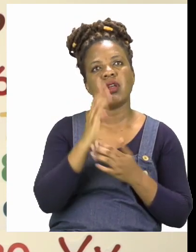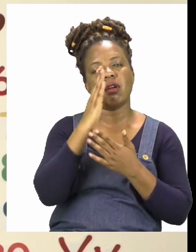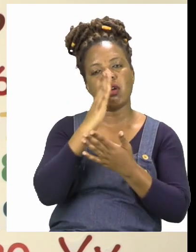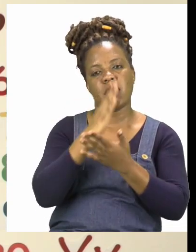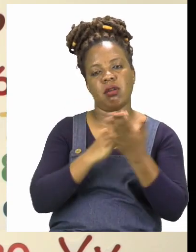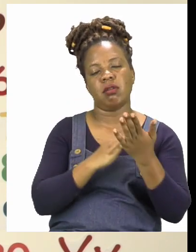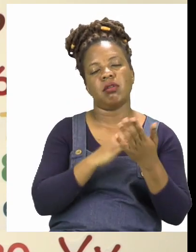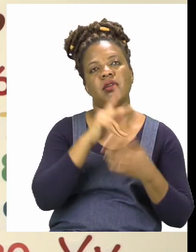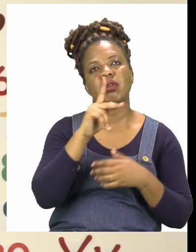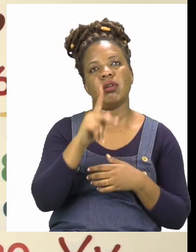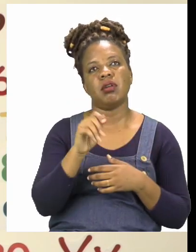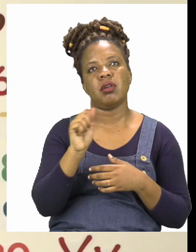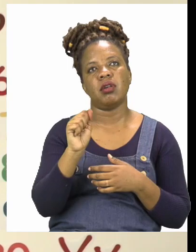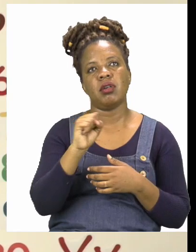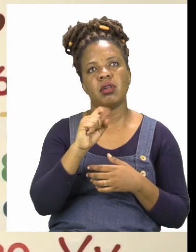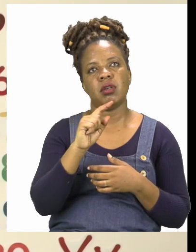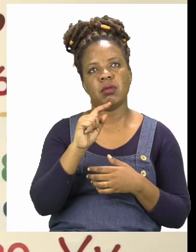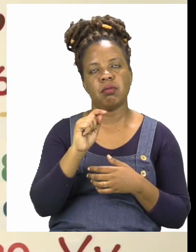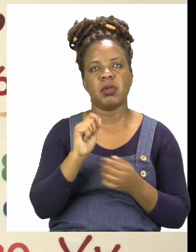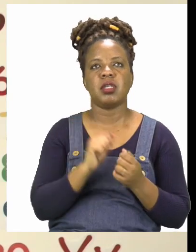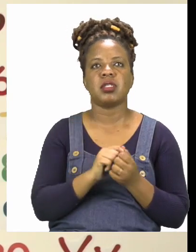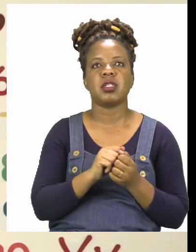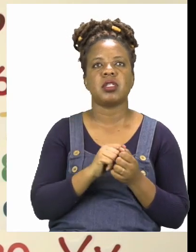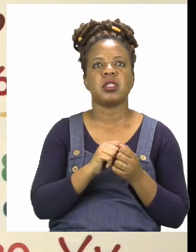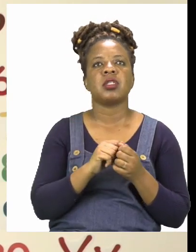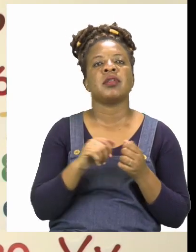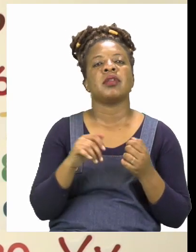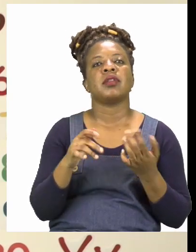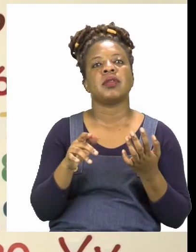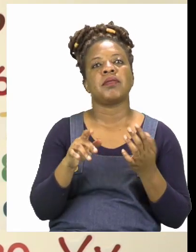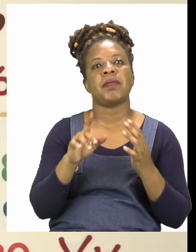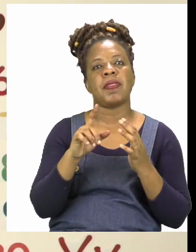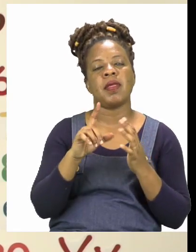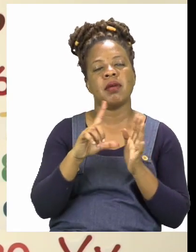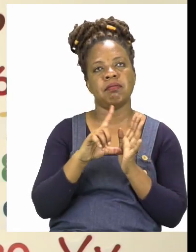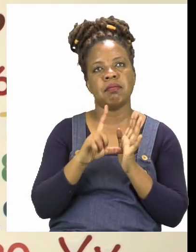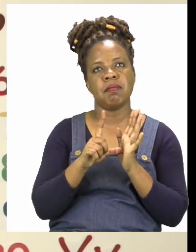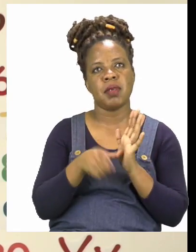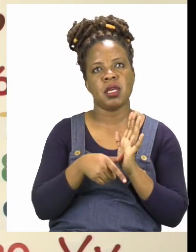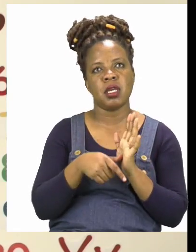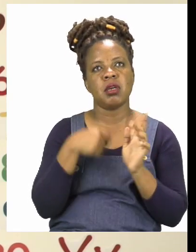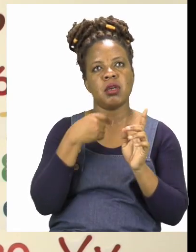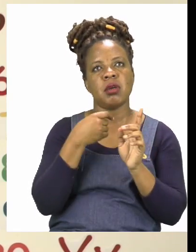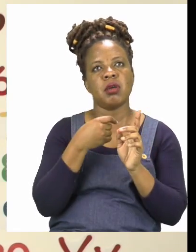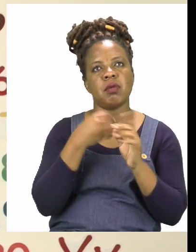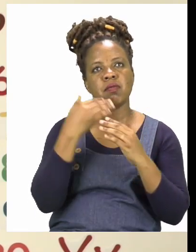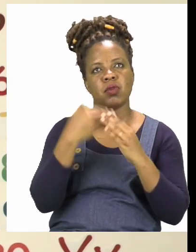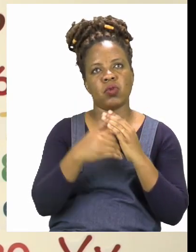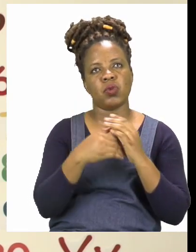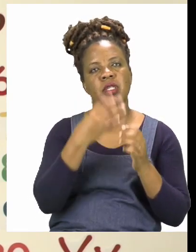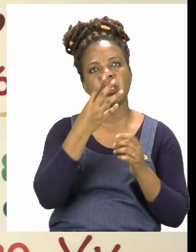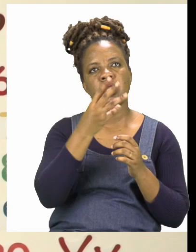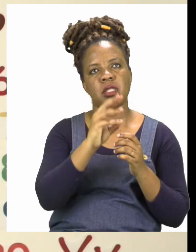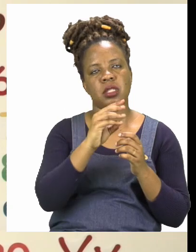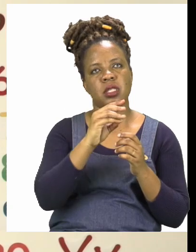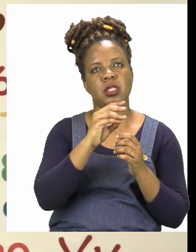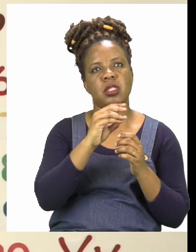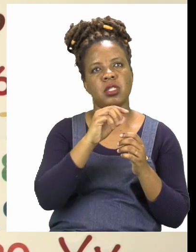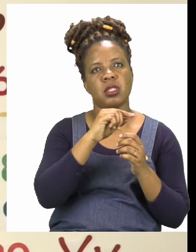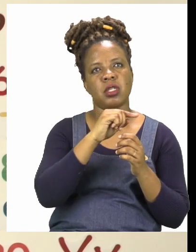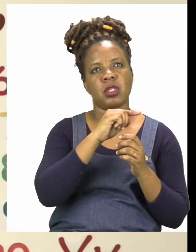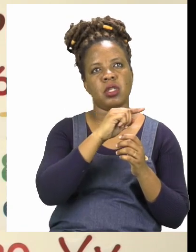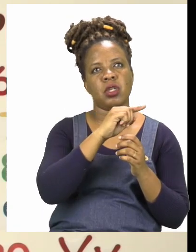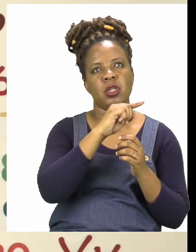back to 12, we say it is 2. So we have moved 1, 2, 3, which is at